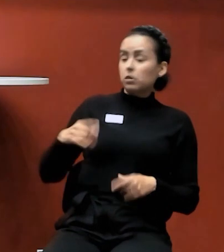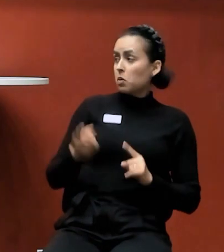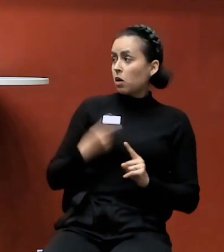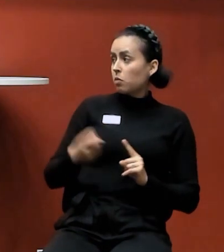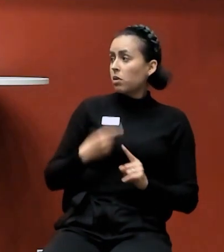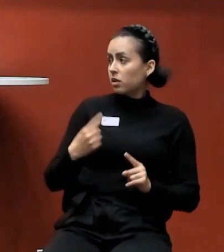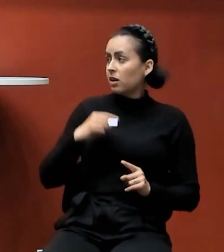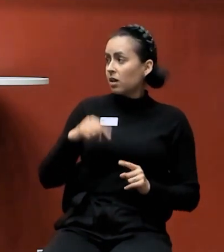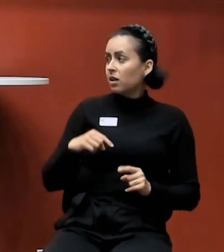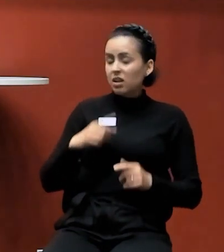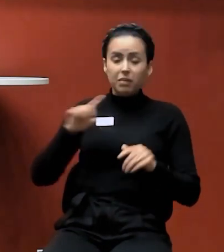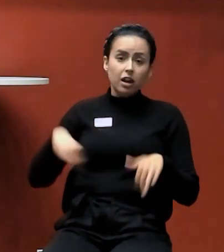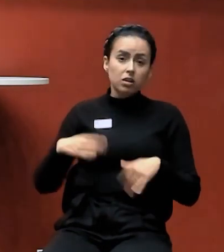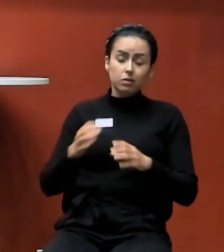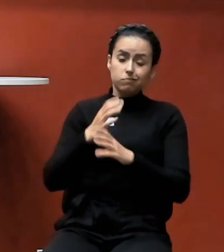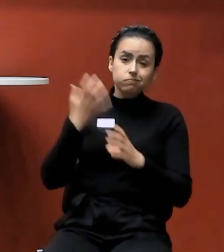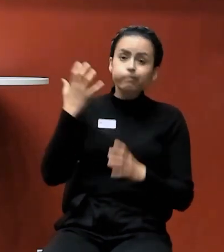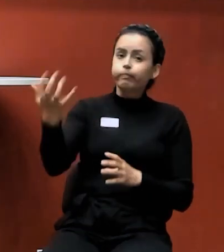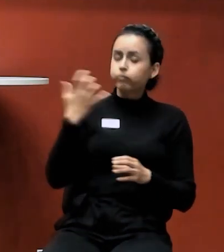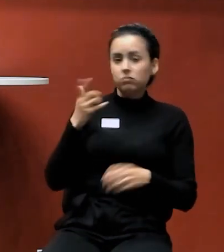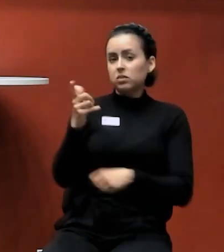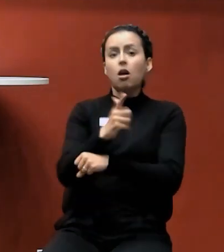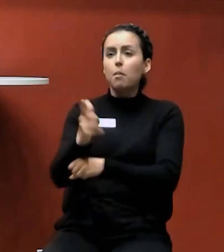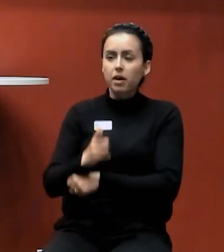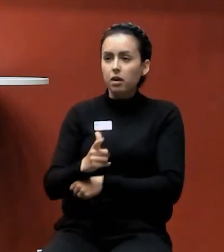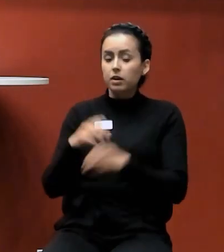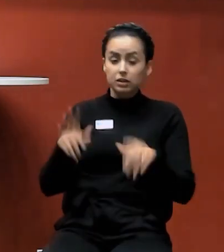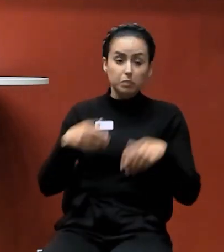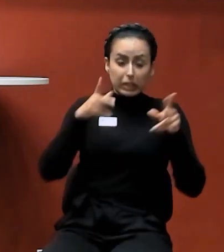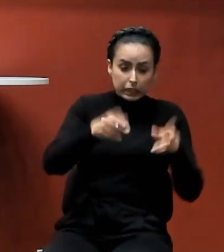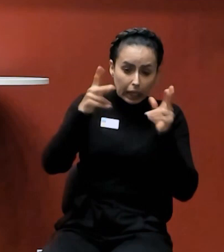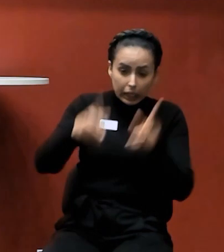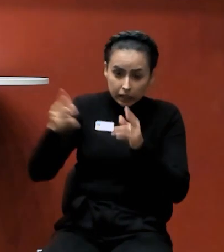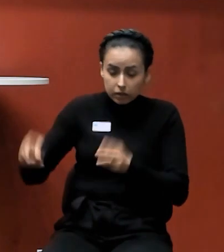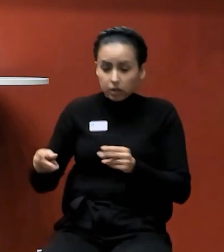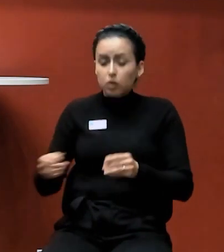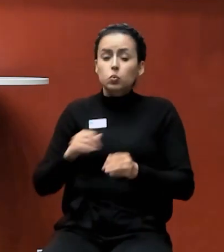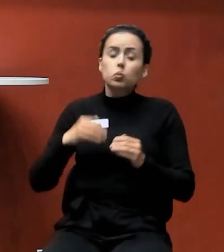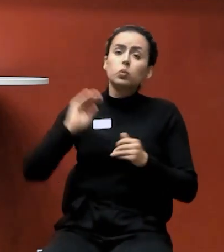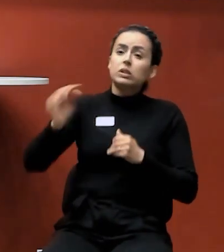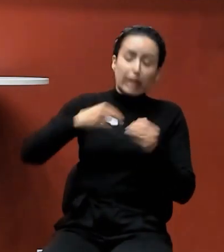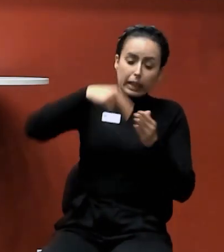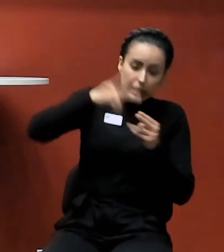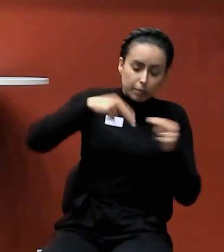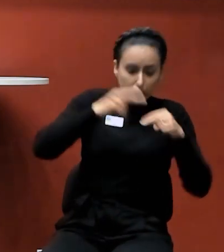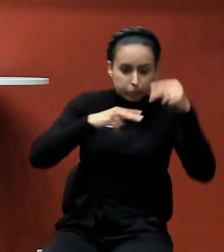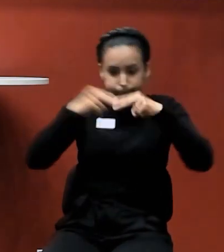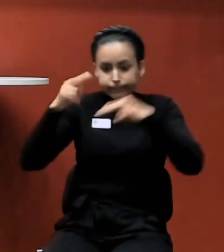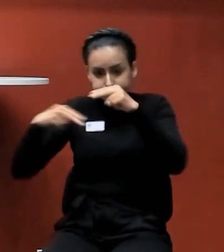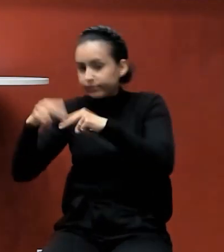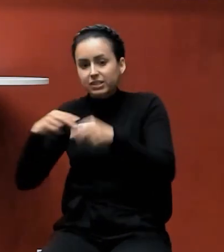had a bloody great thing, you know, and then you had to cut it into bits and then you had to stick it back together and, you know, and then it never